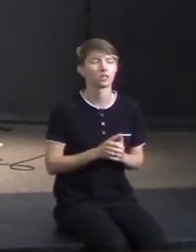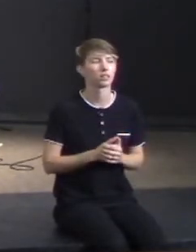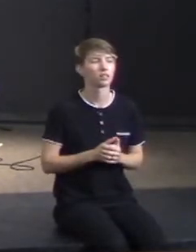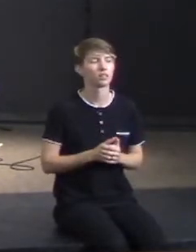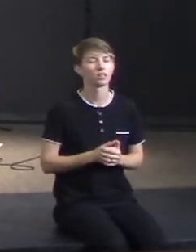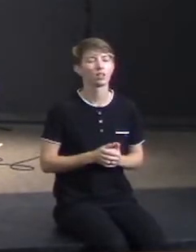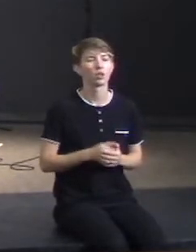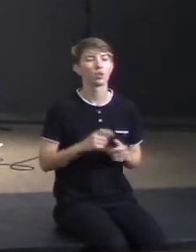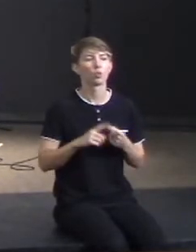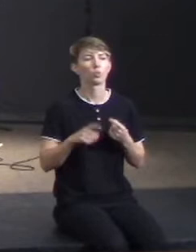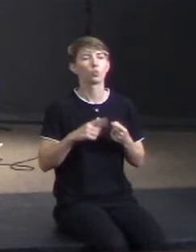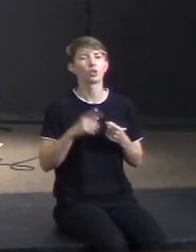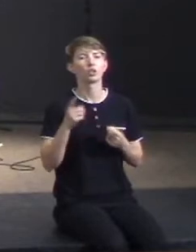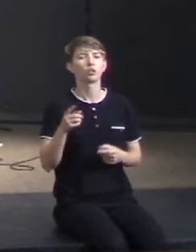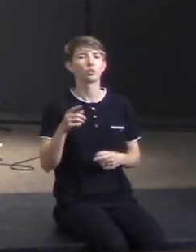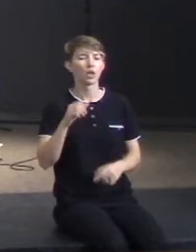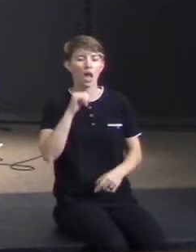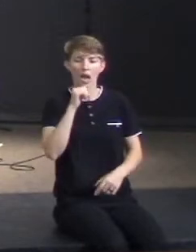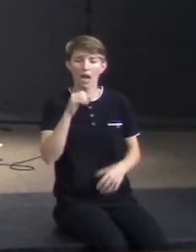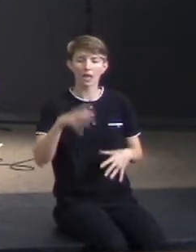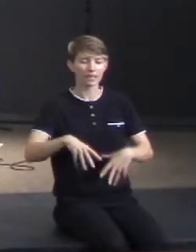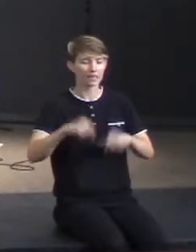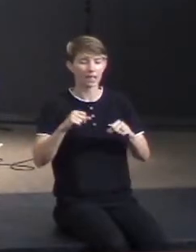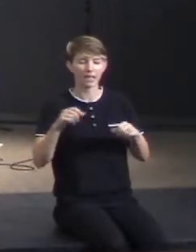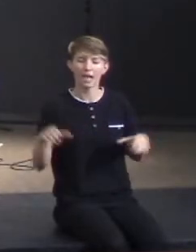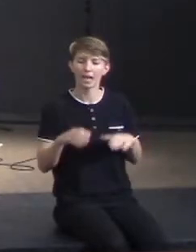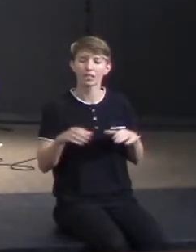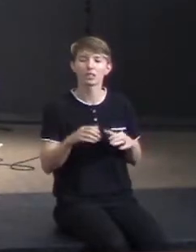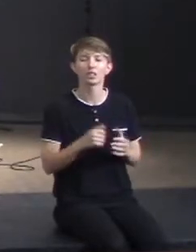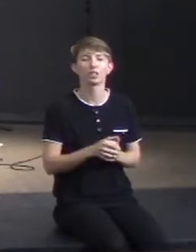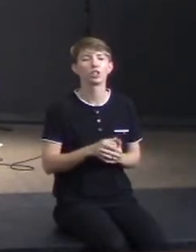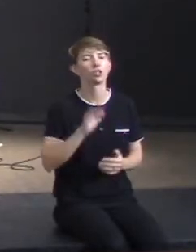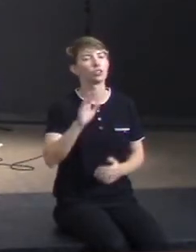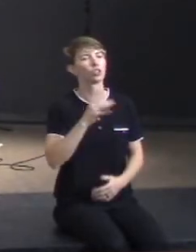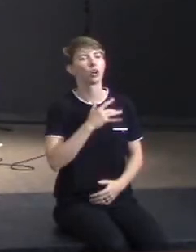And when you don't take action, after a while your heart just gets hard.